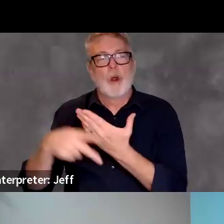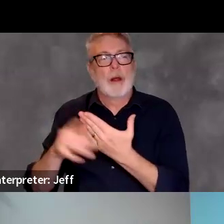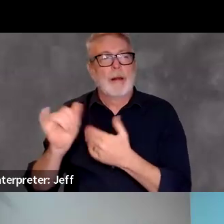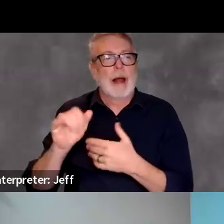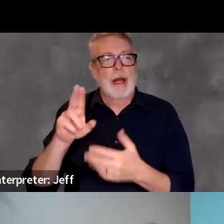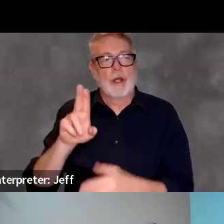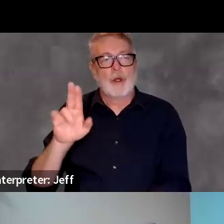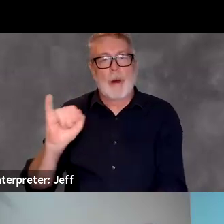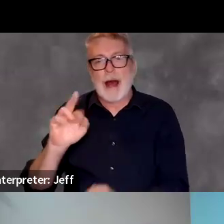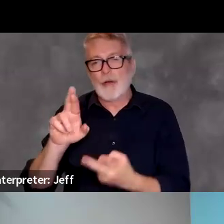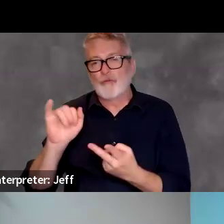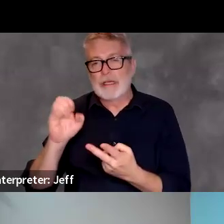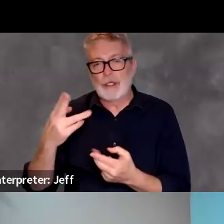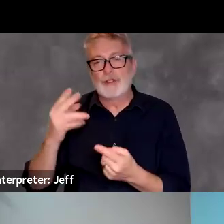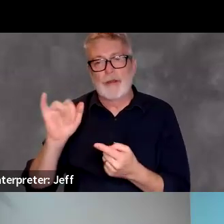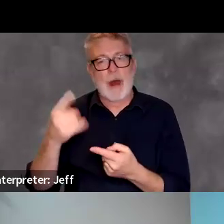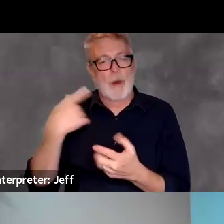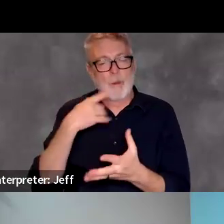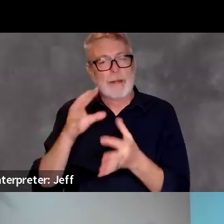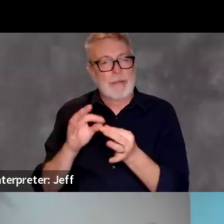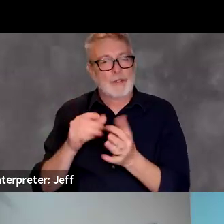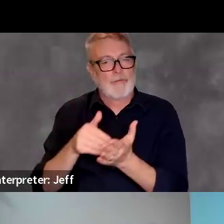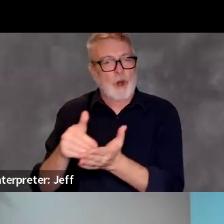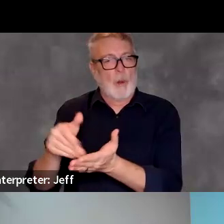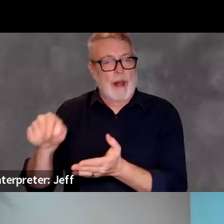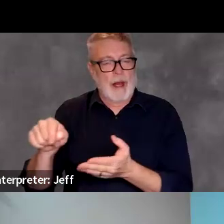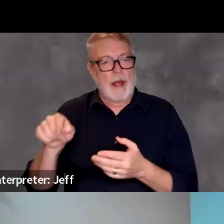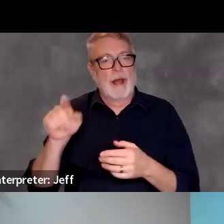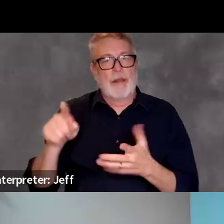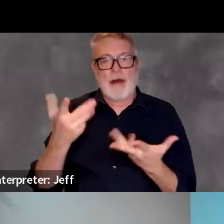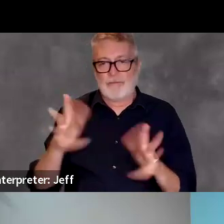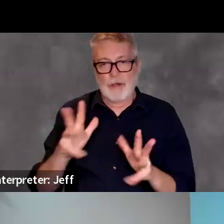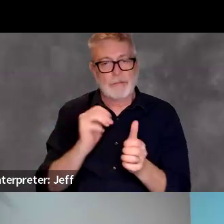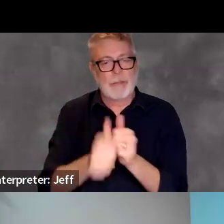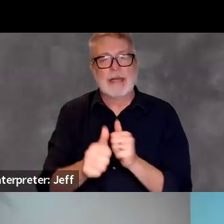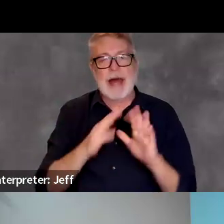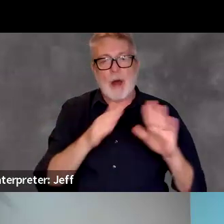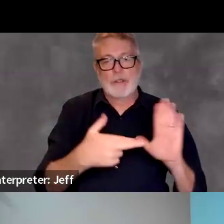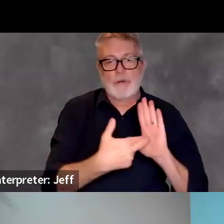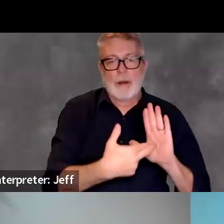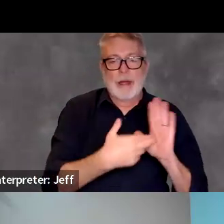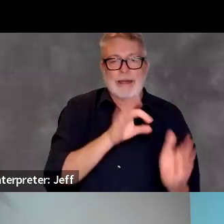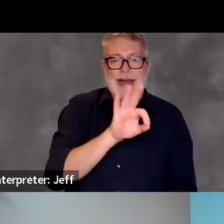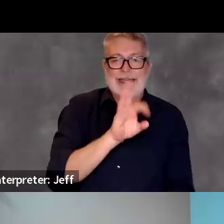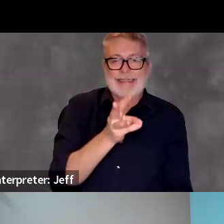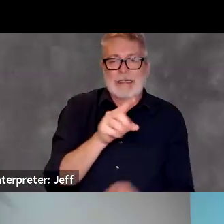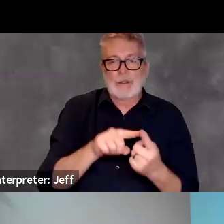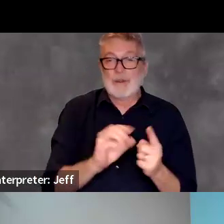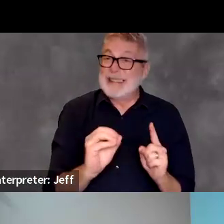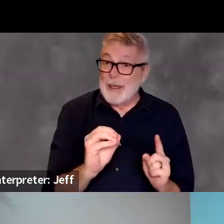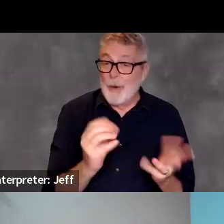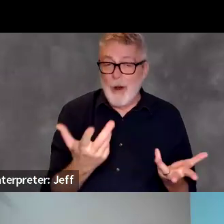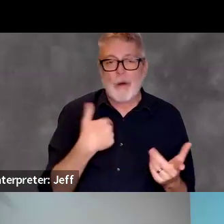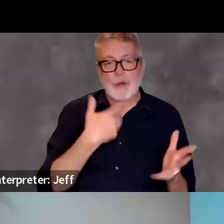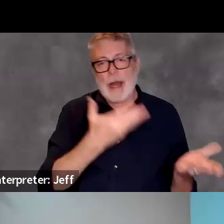UI Reach is the one we mentioned a lot. That passed out of the House 96-0. And it is